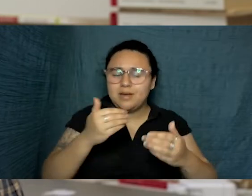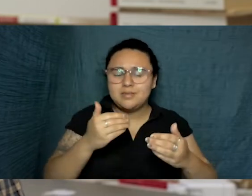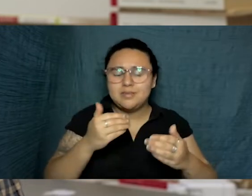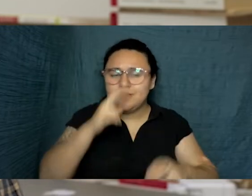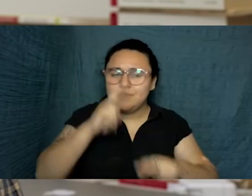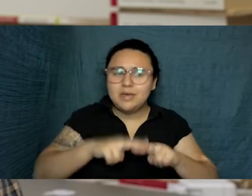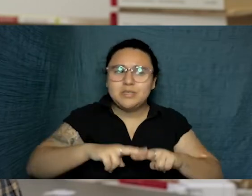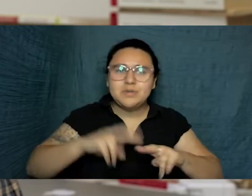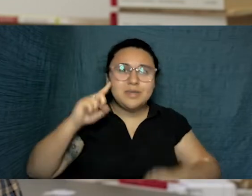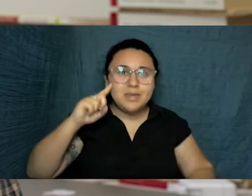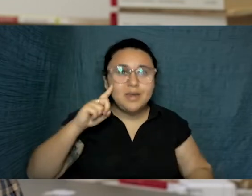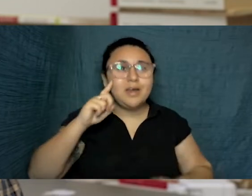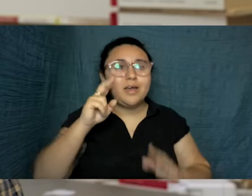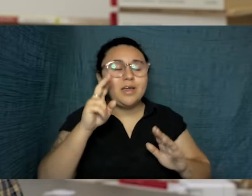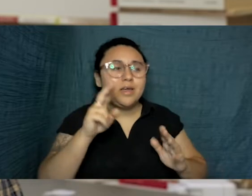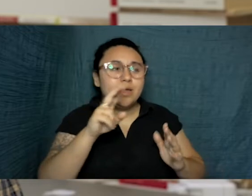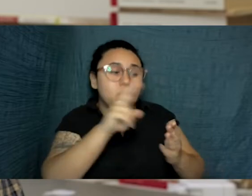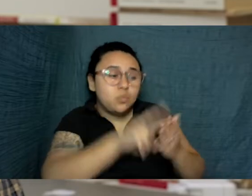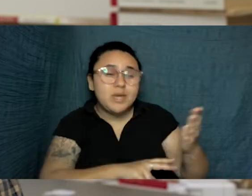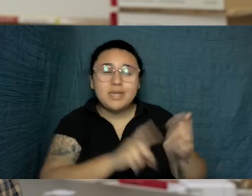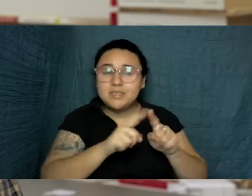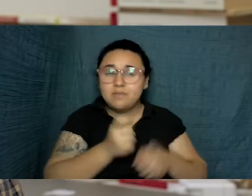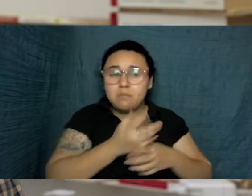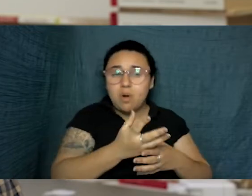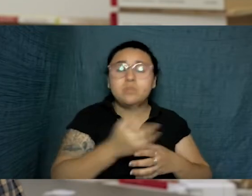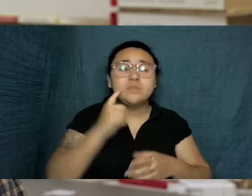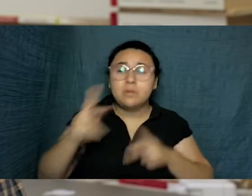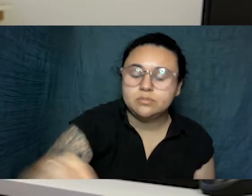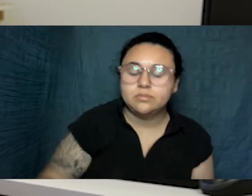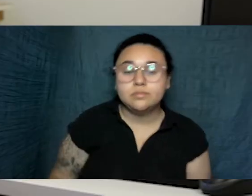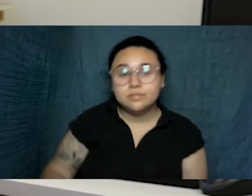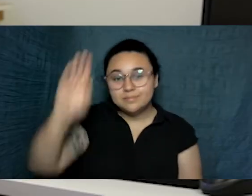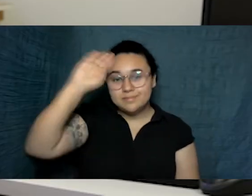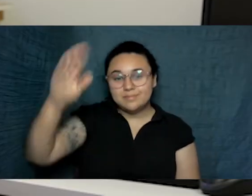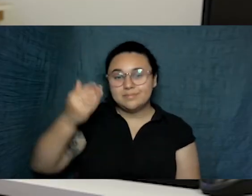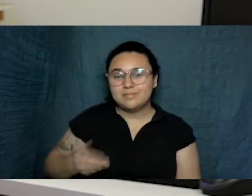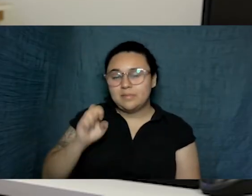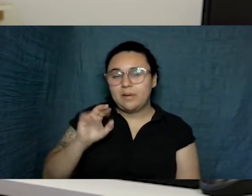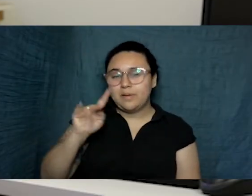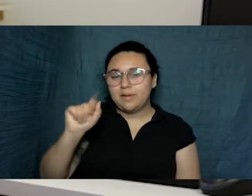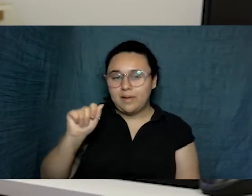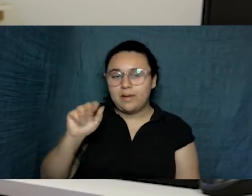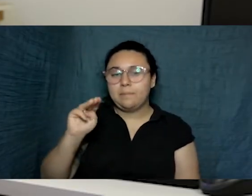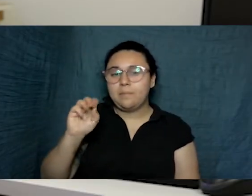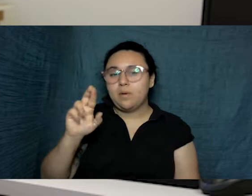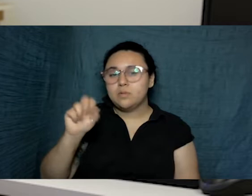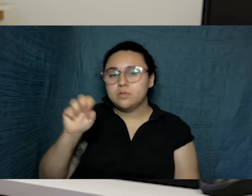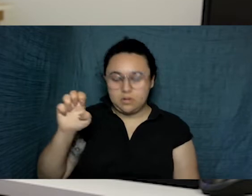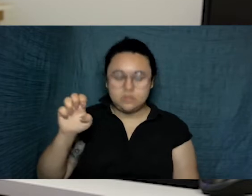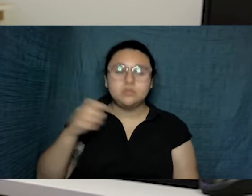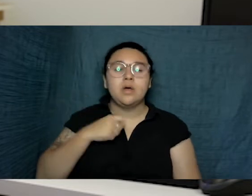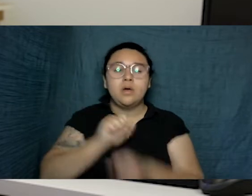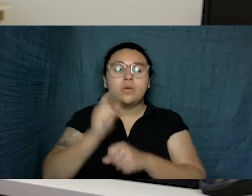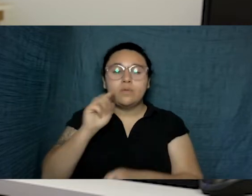so many voices of those authors incarcerated inside. Hi, I'm Erica Moroz. I work for